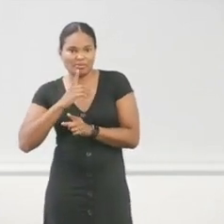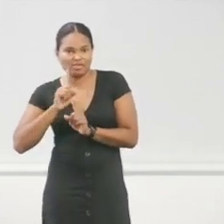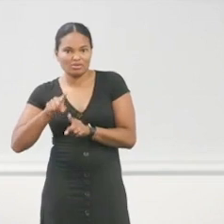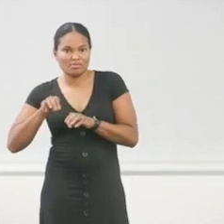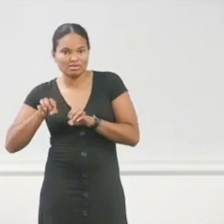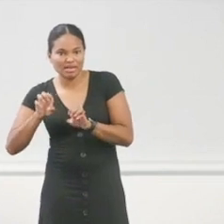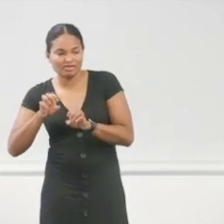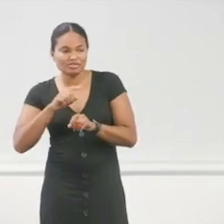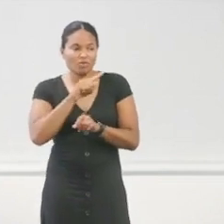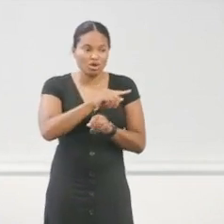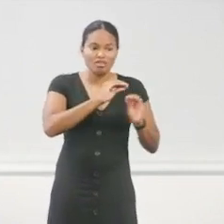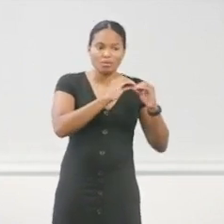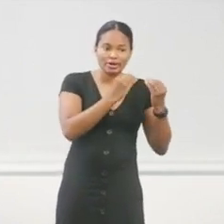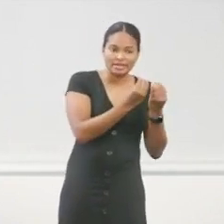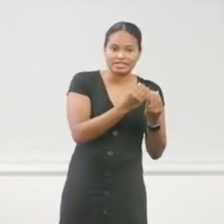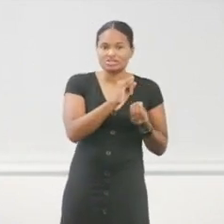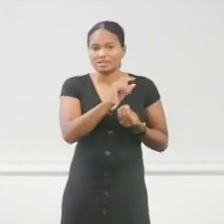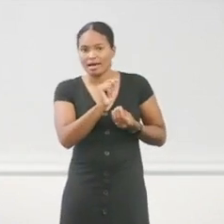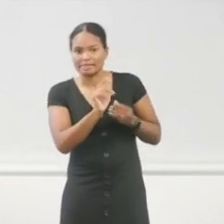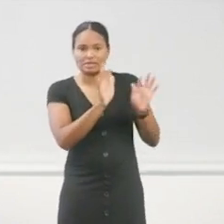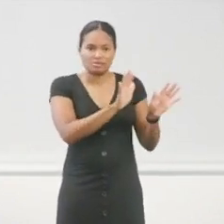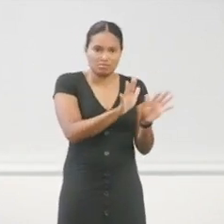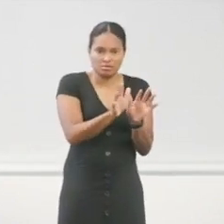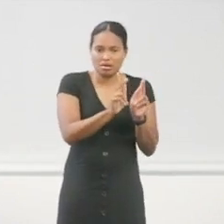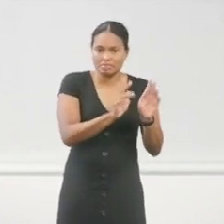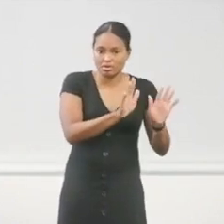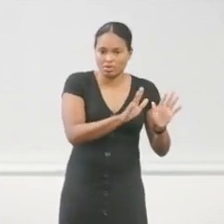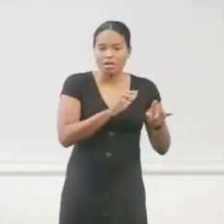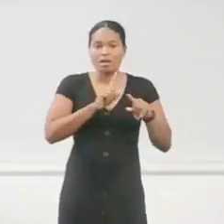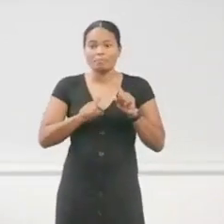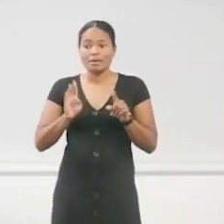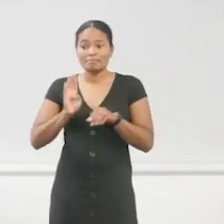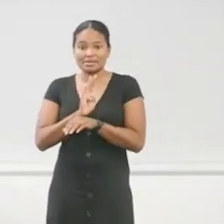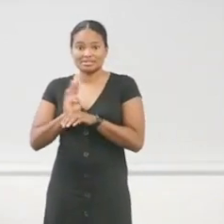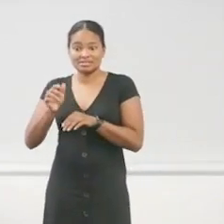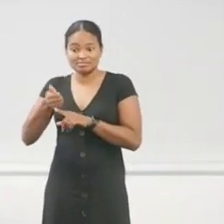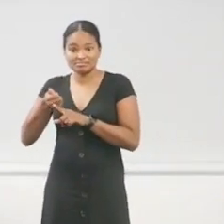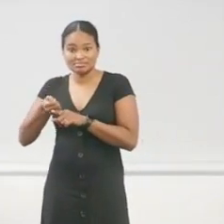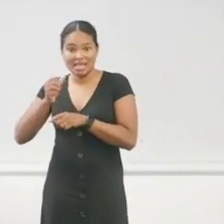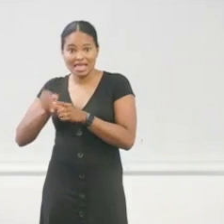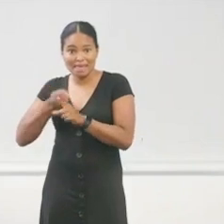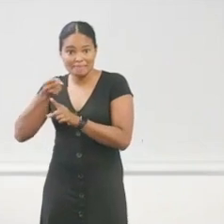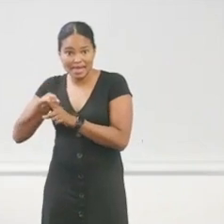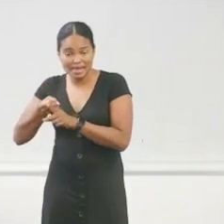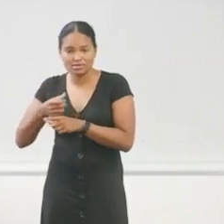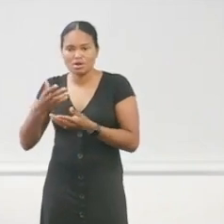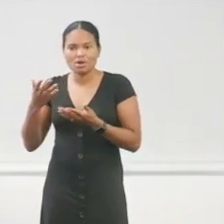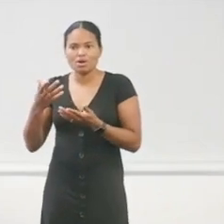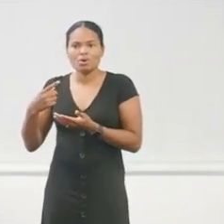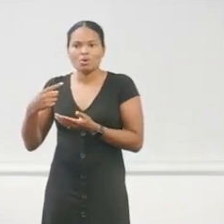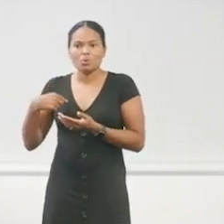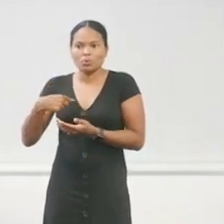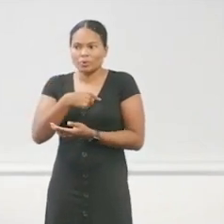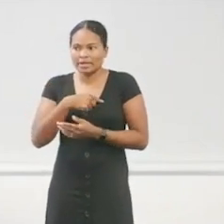the IT organizations, of the businesses that are impacted by this. What can we do